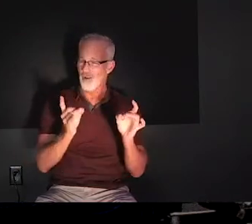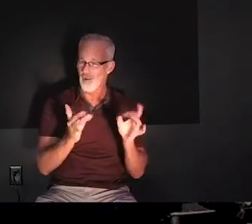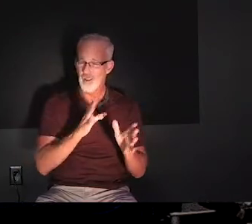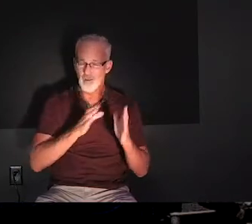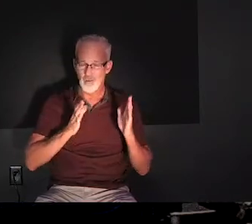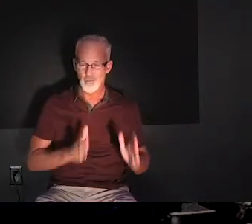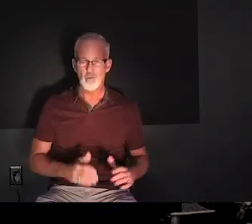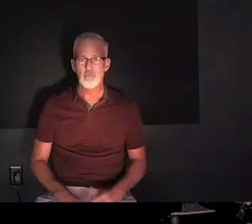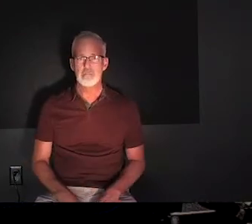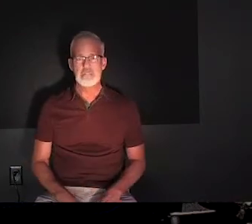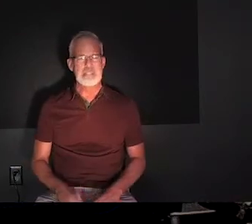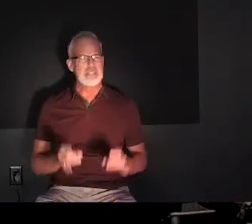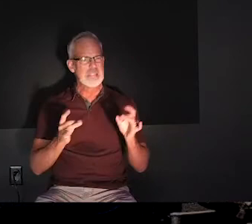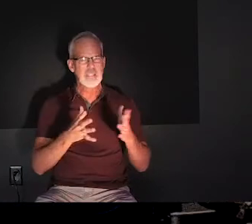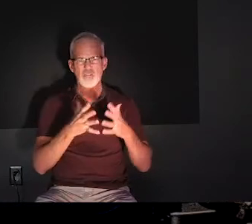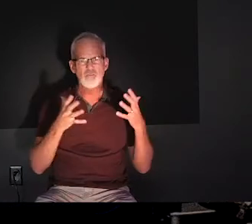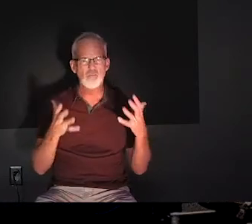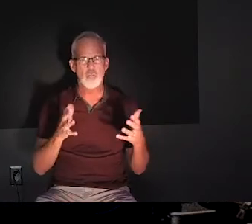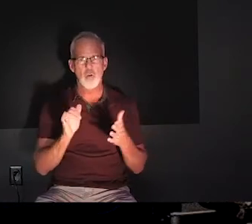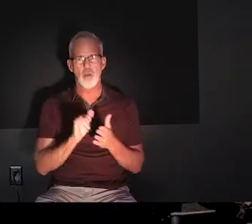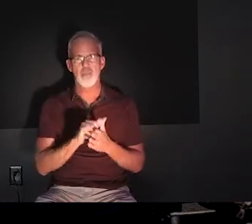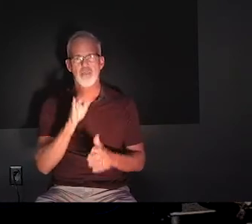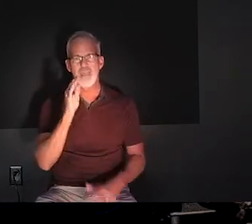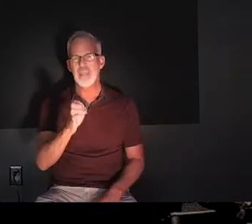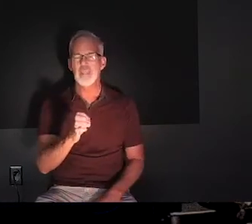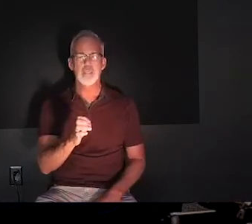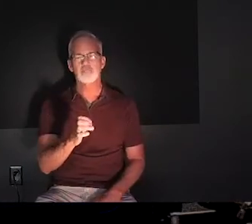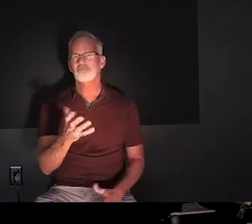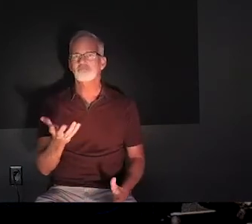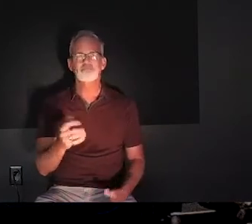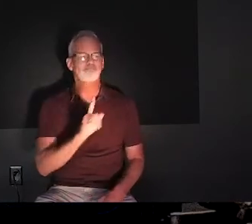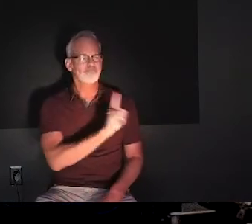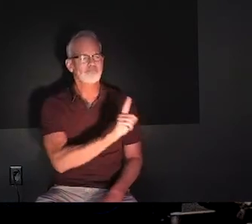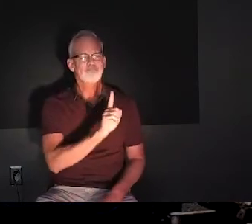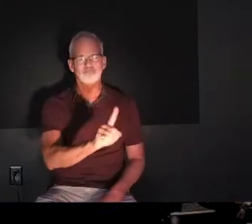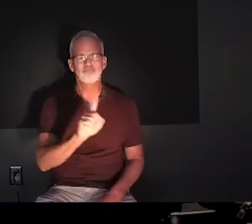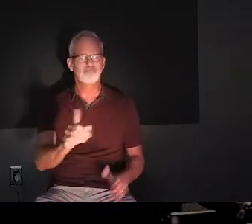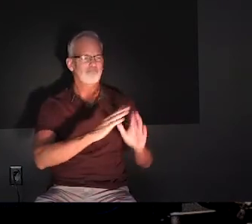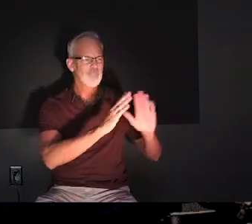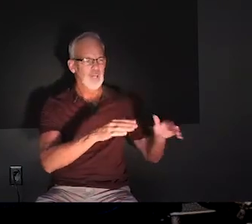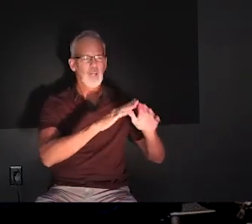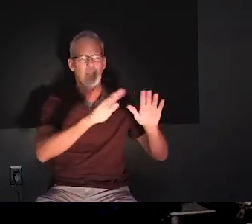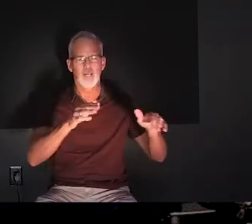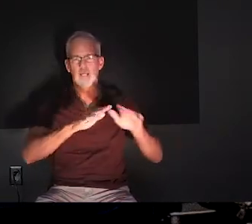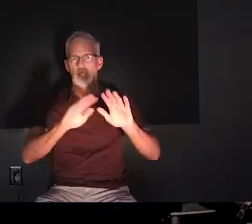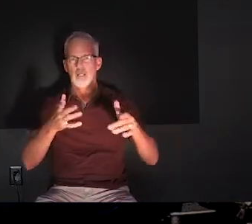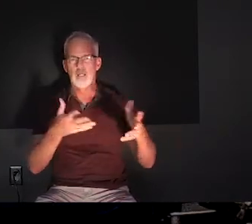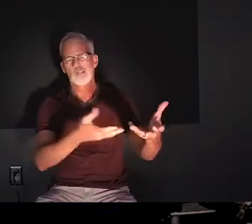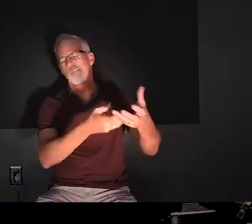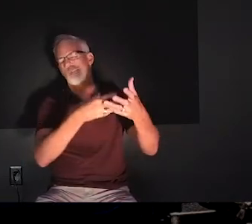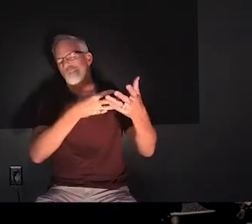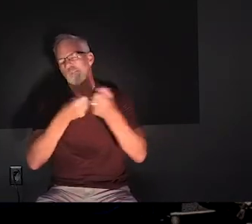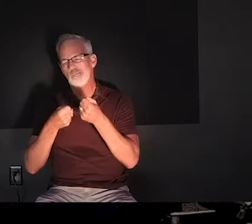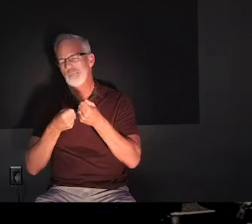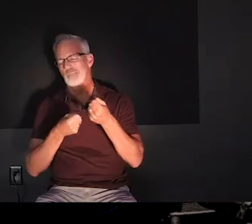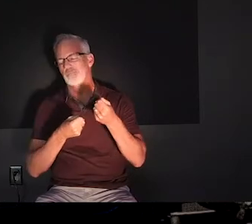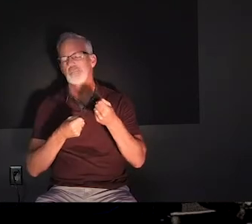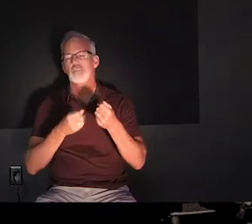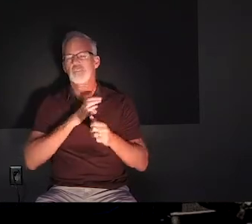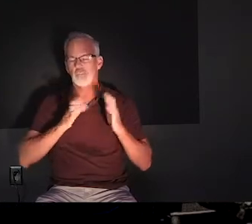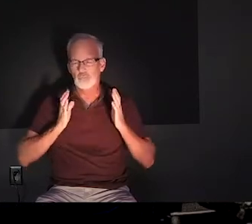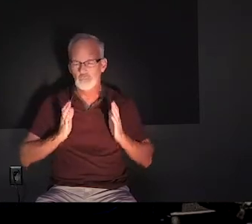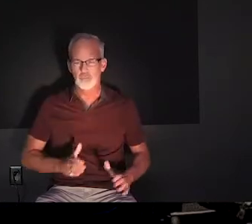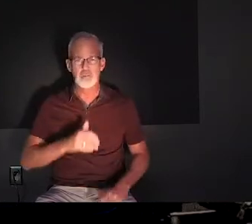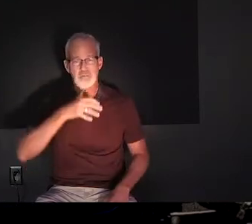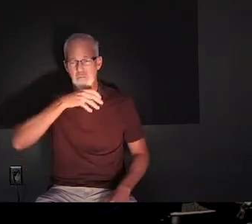How bad did he hate Christians that Saul went into homes and grabbed out Christians and even